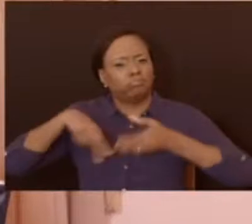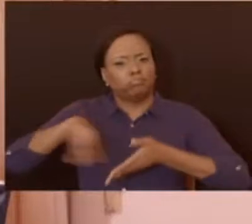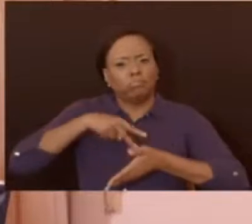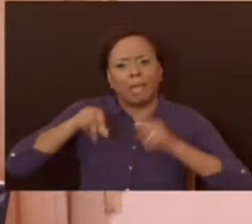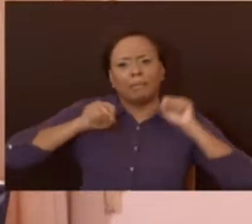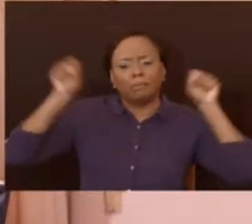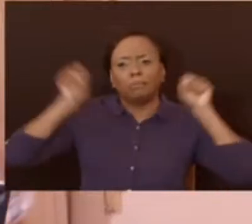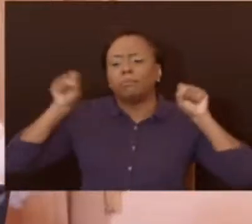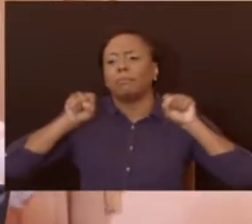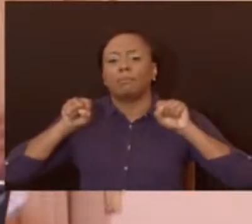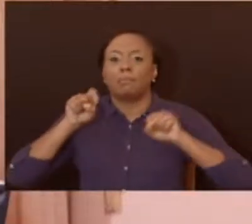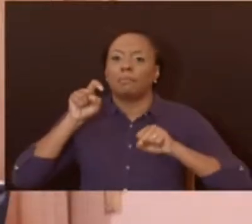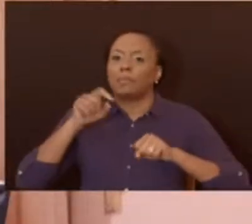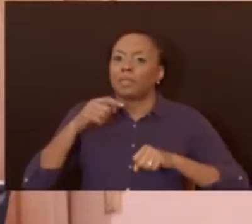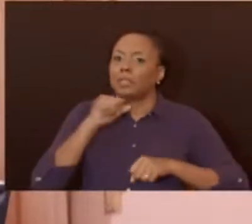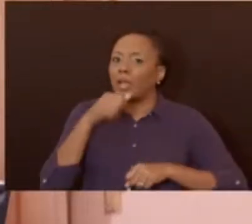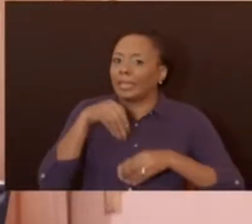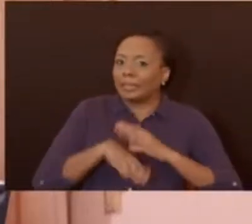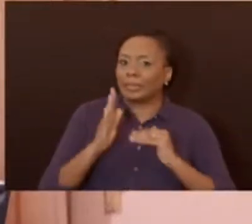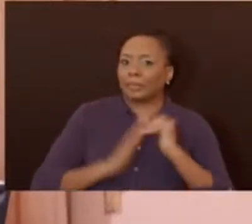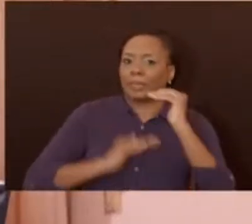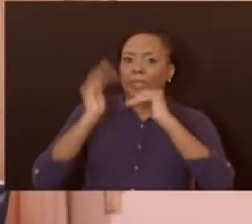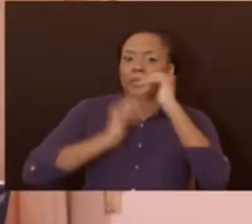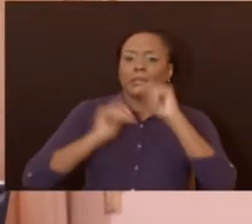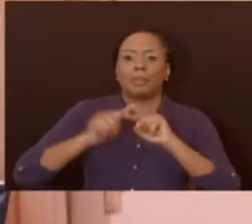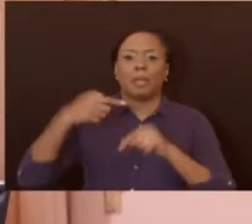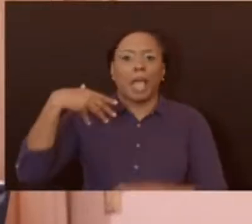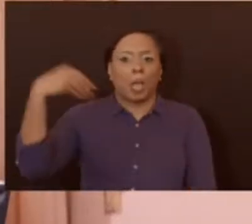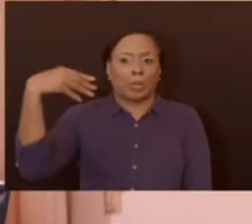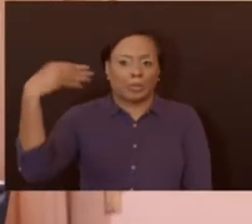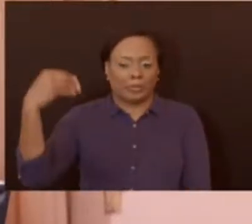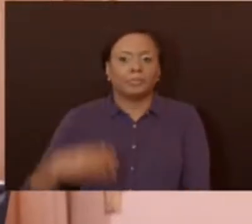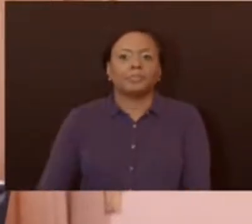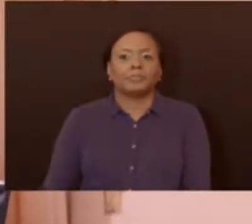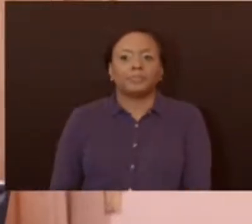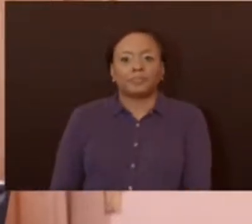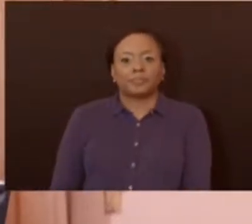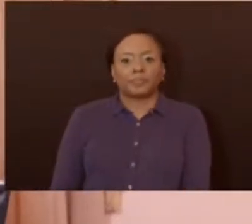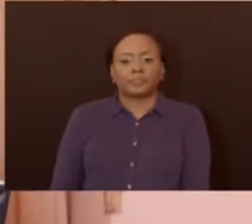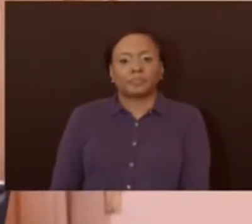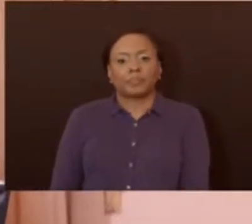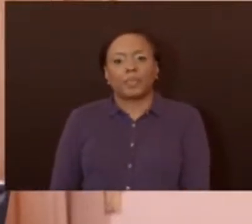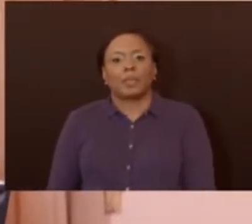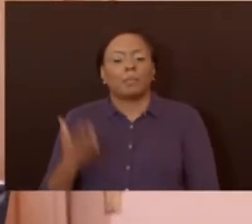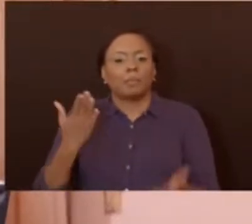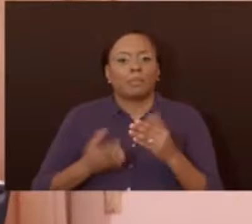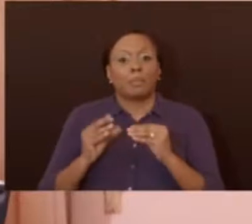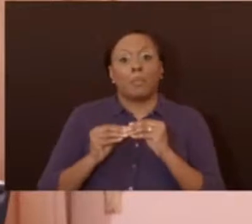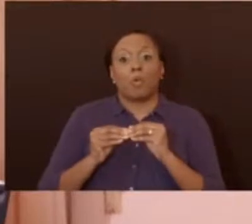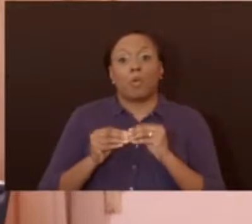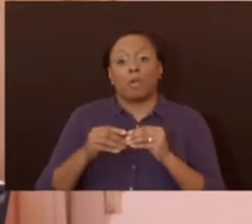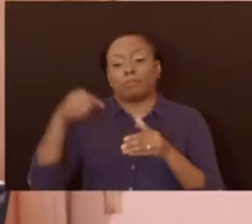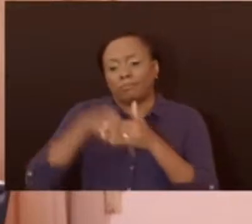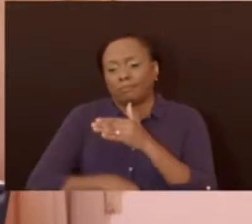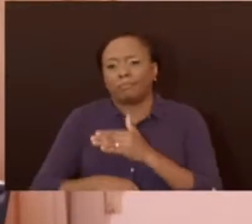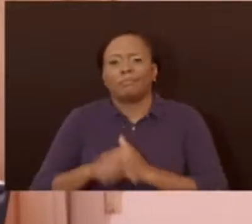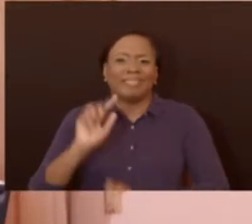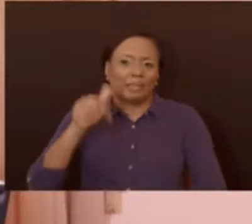outdoor setting, and I hope that Mr. Chapman may be able to, if required, to go into some more details on that score.